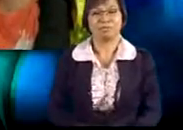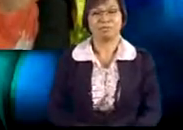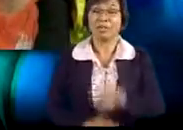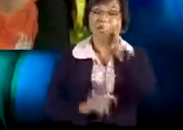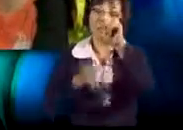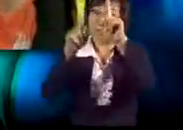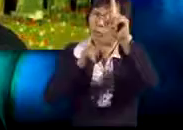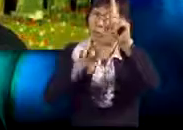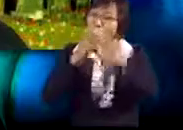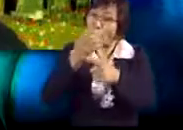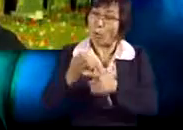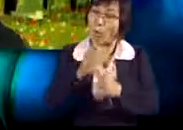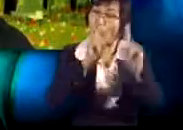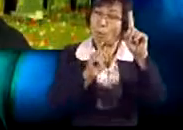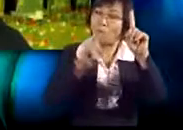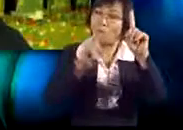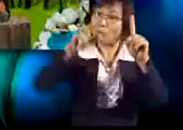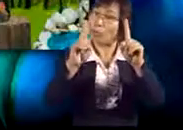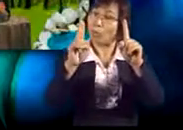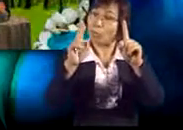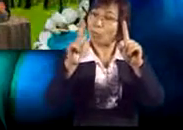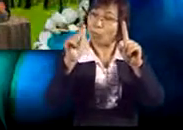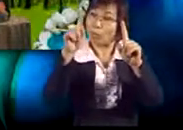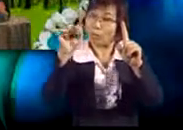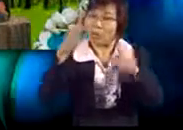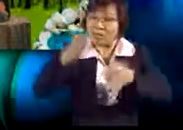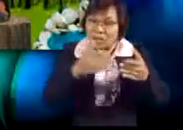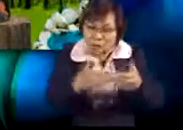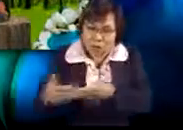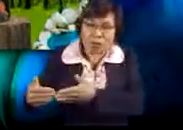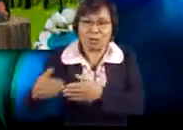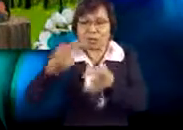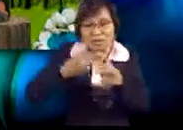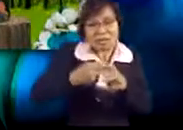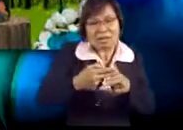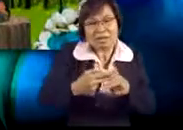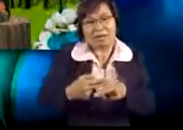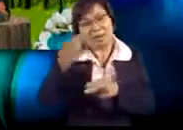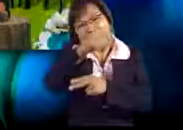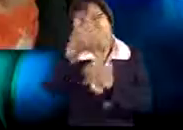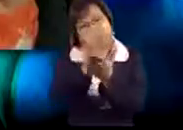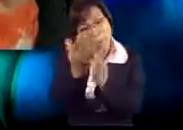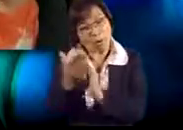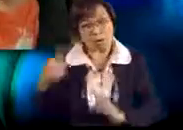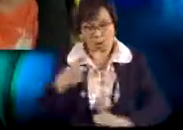or 1/4. Very good. And if we continued naming the other parts, we would